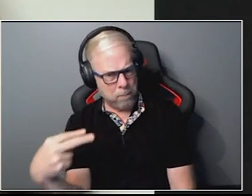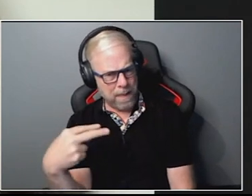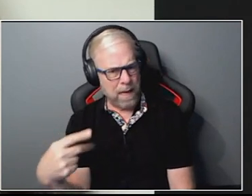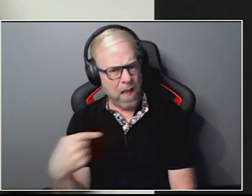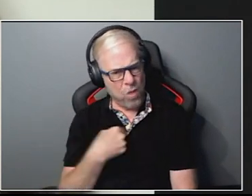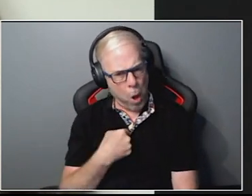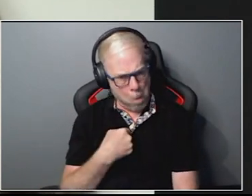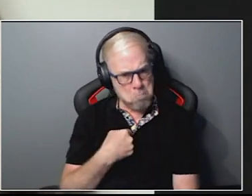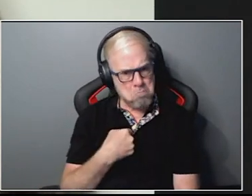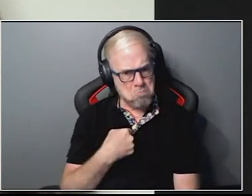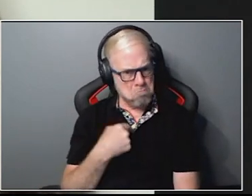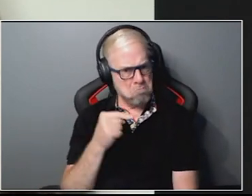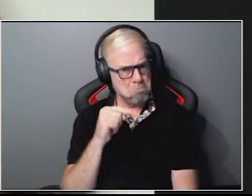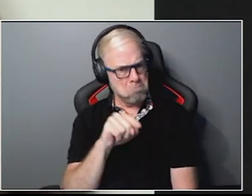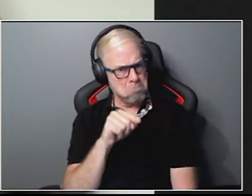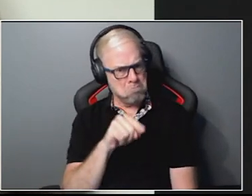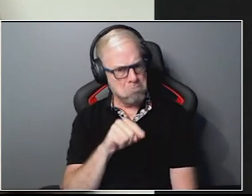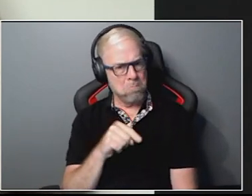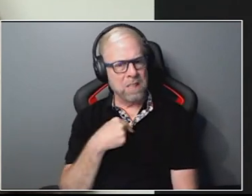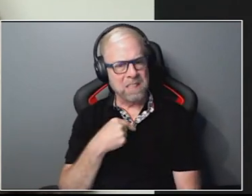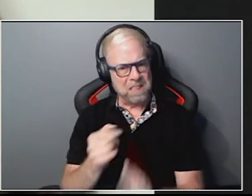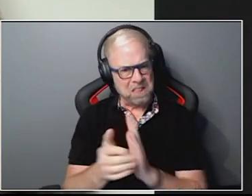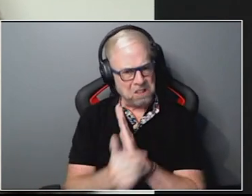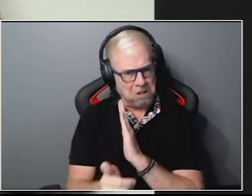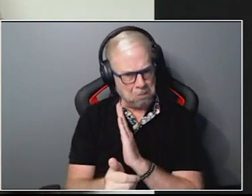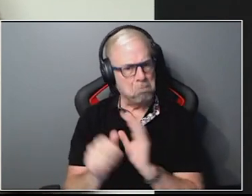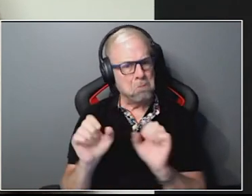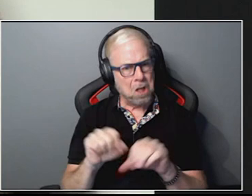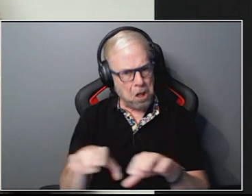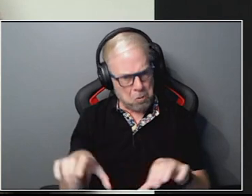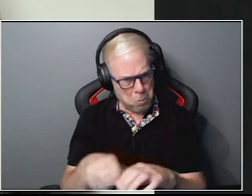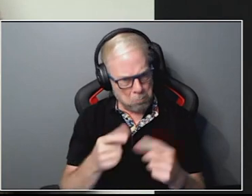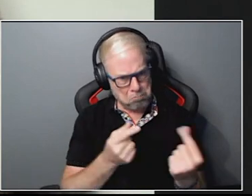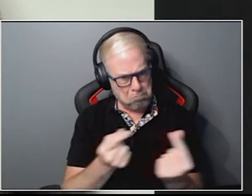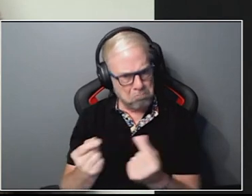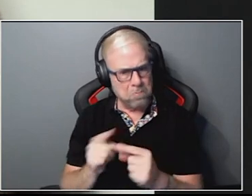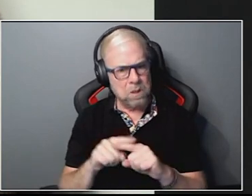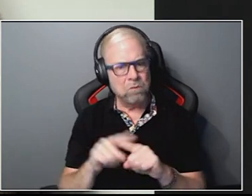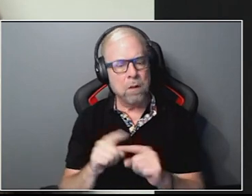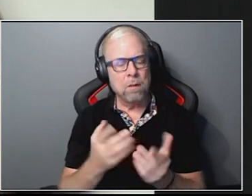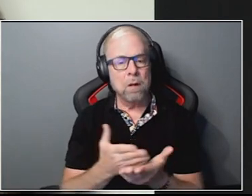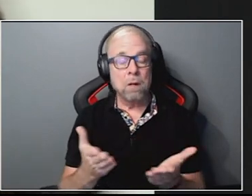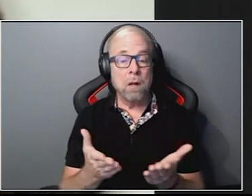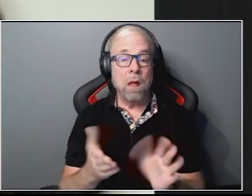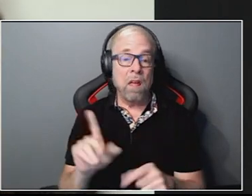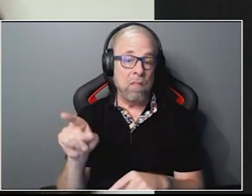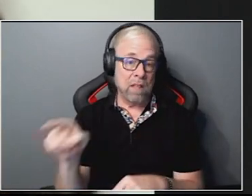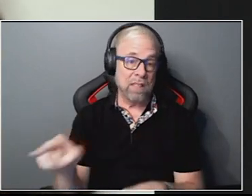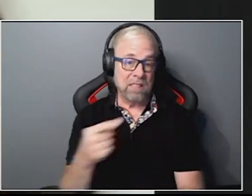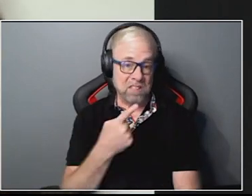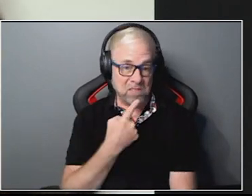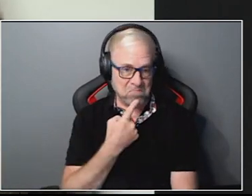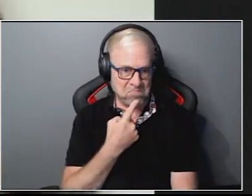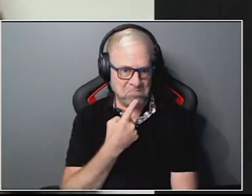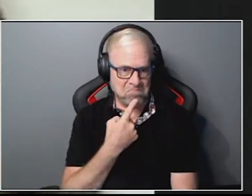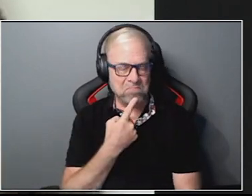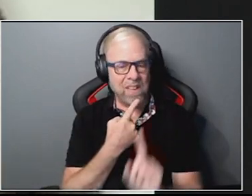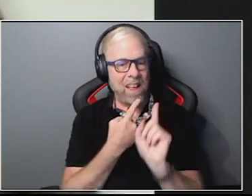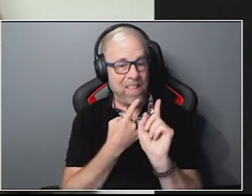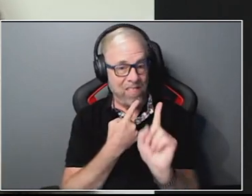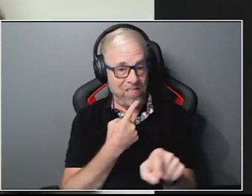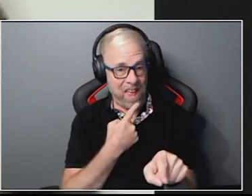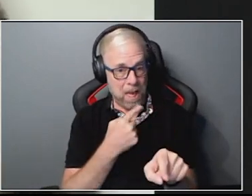can do. It's amazing. And then he goes, you know what? That's the man that's going to take